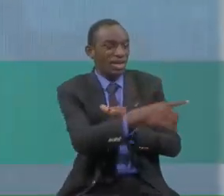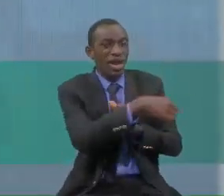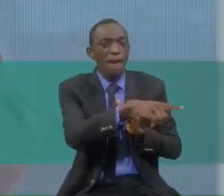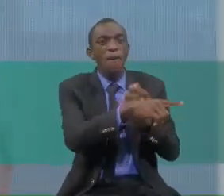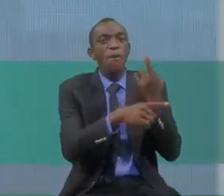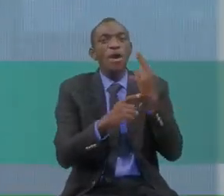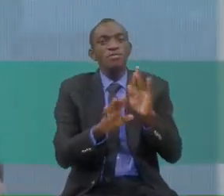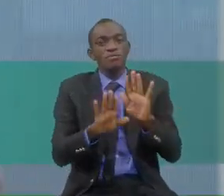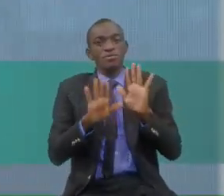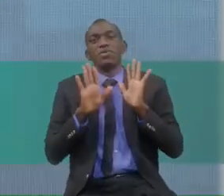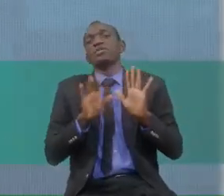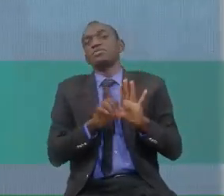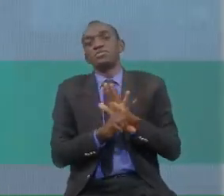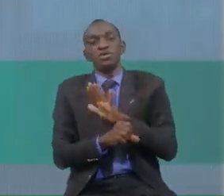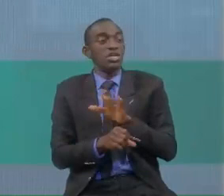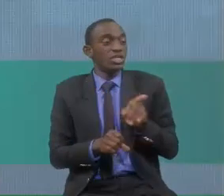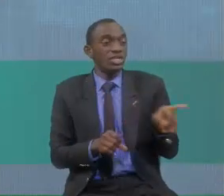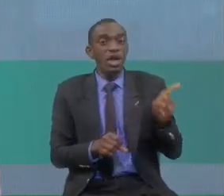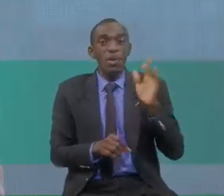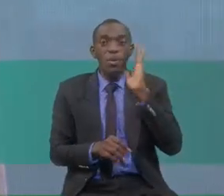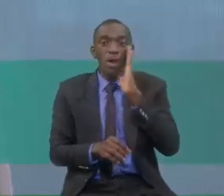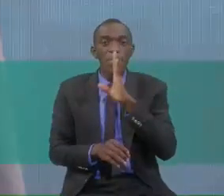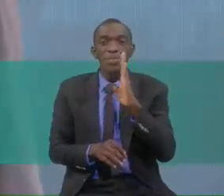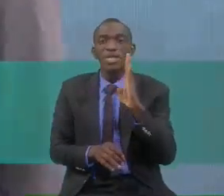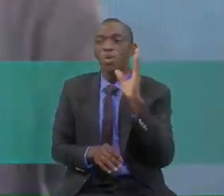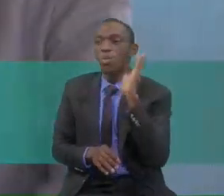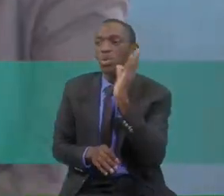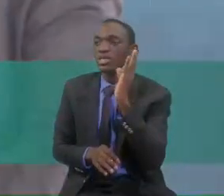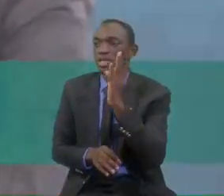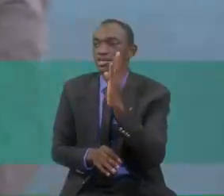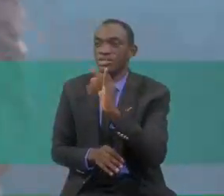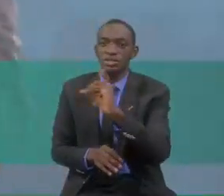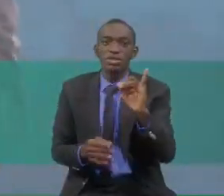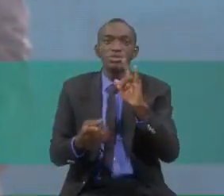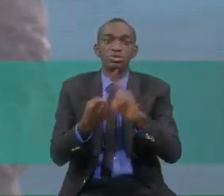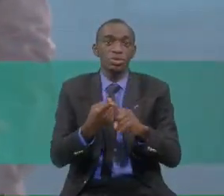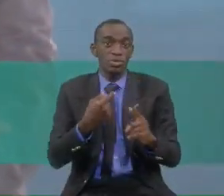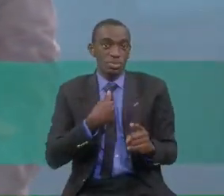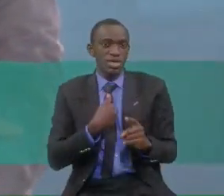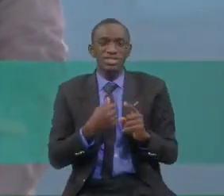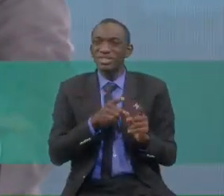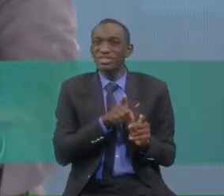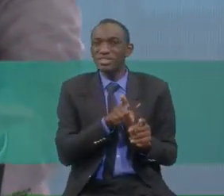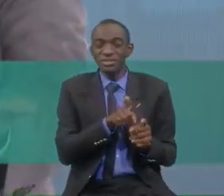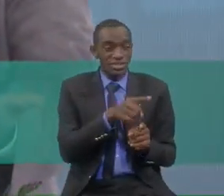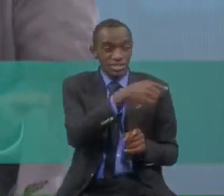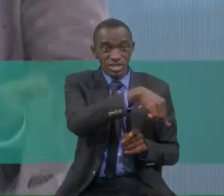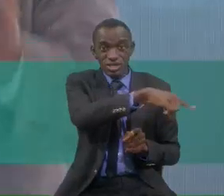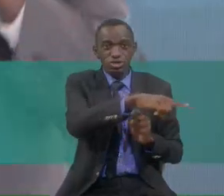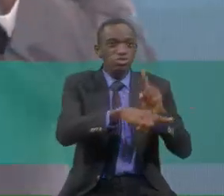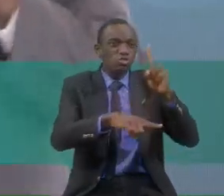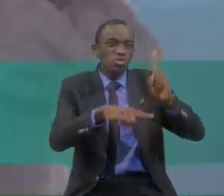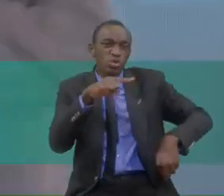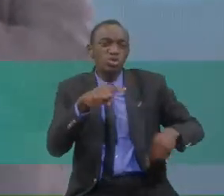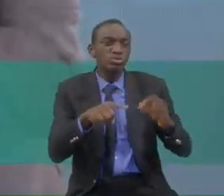No, they couldn't witness to anybody until the Holy Ghost comes and the joy of